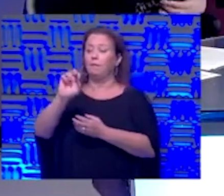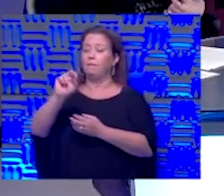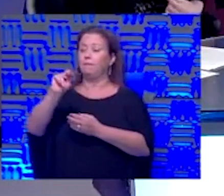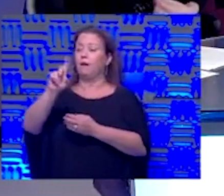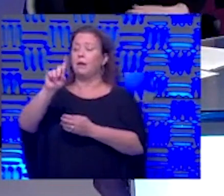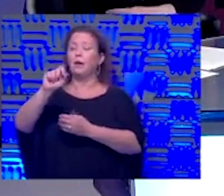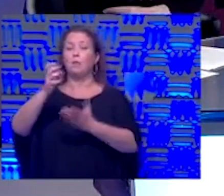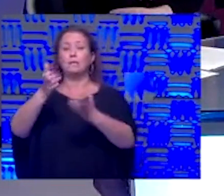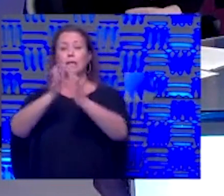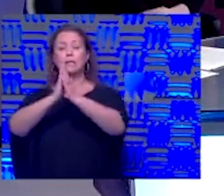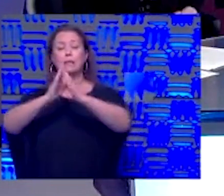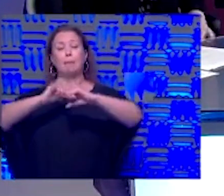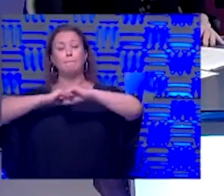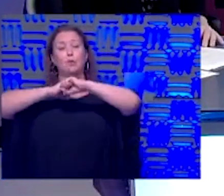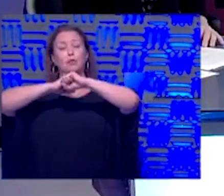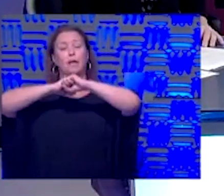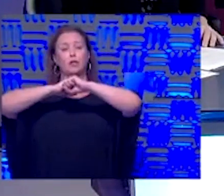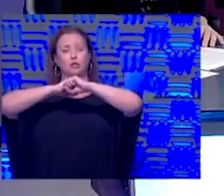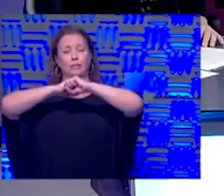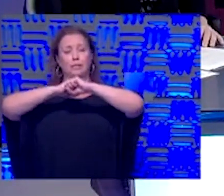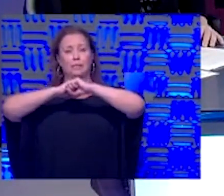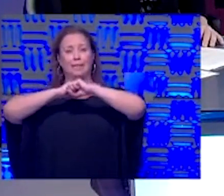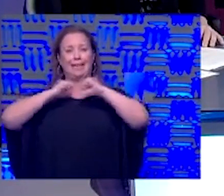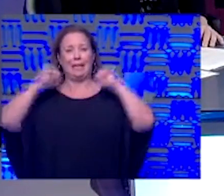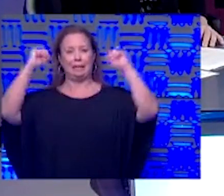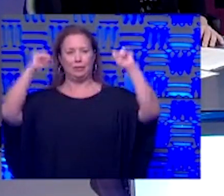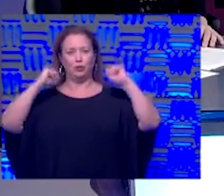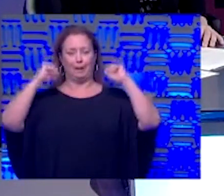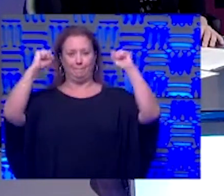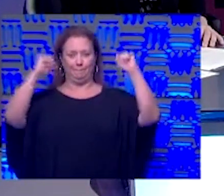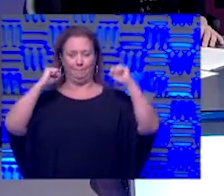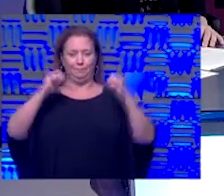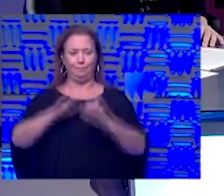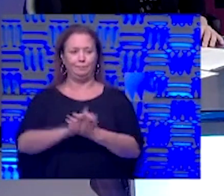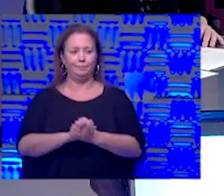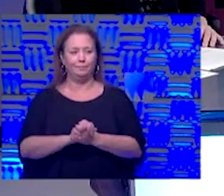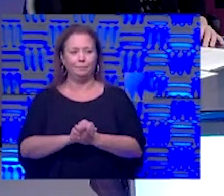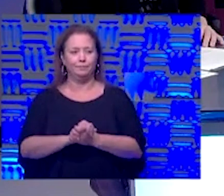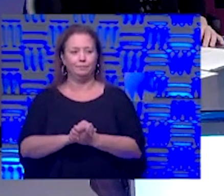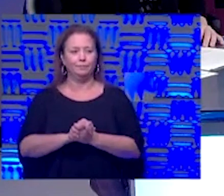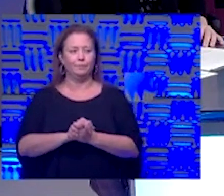about protection or precautions while in the gym.